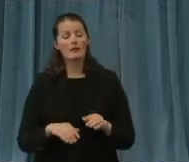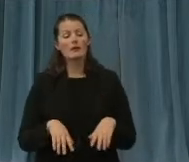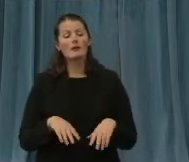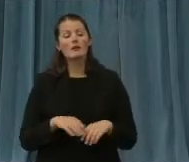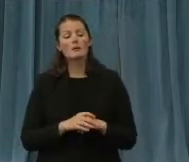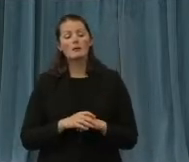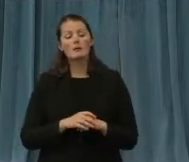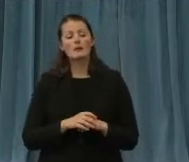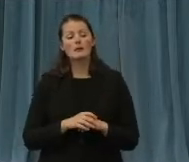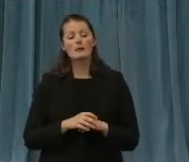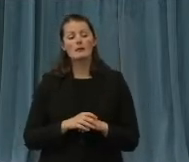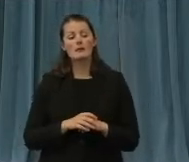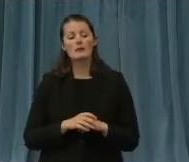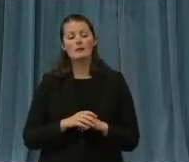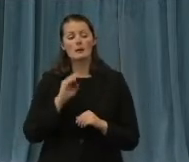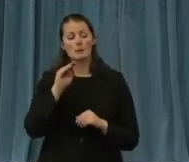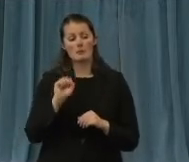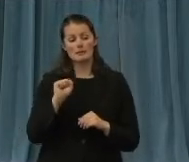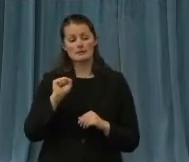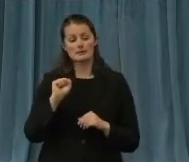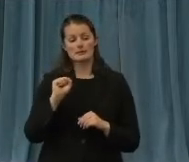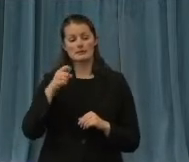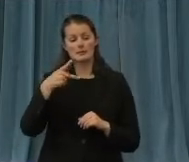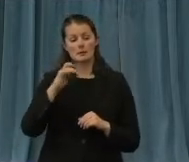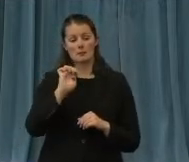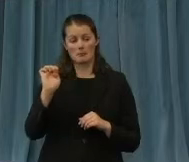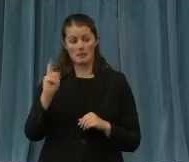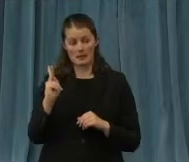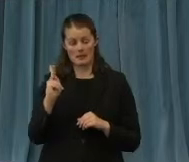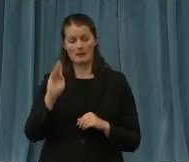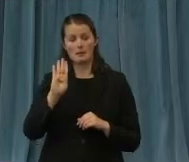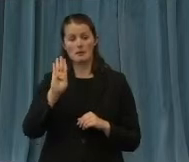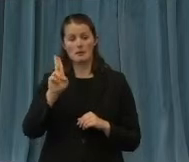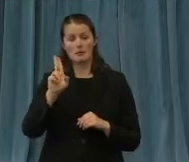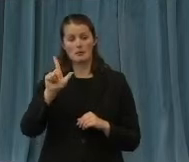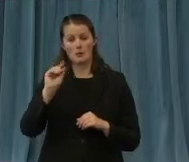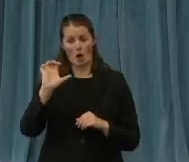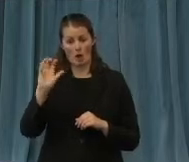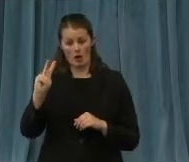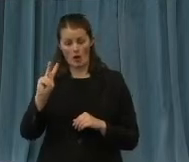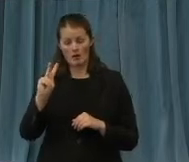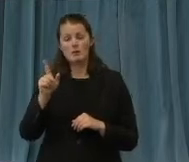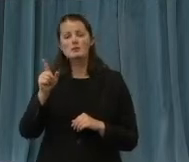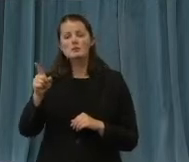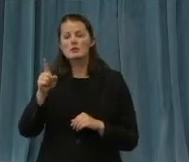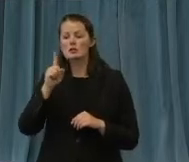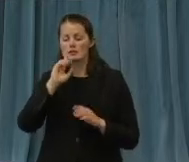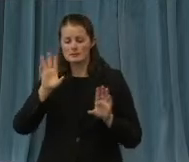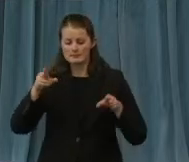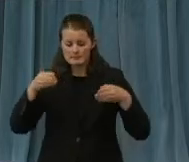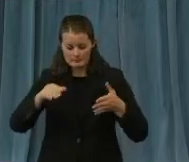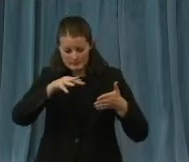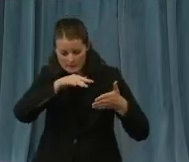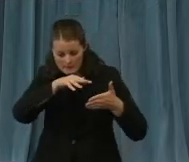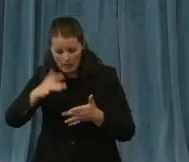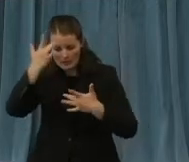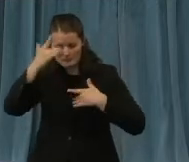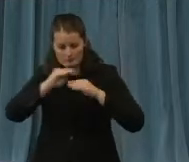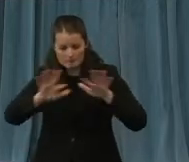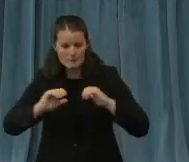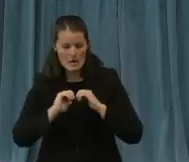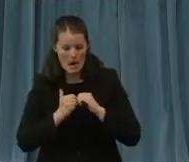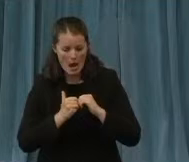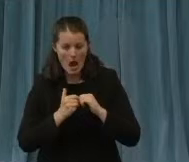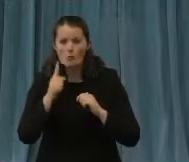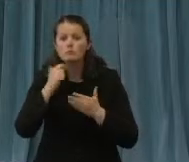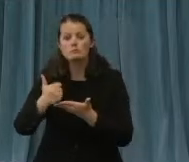as well. Her knowledge and analysis of the distribution and patterns of this virus has been a major asset to the state and to me